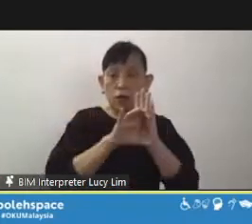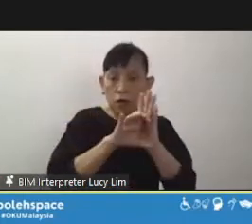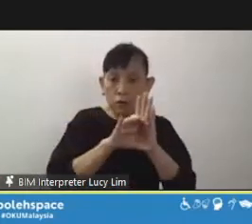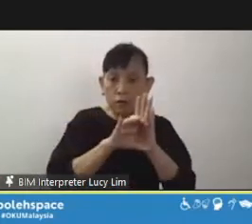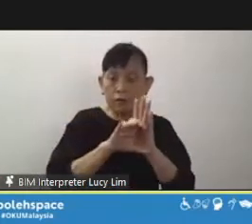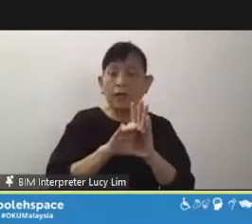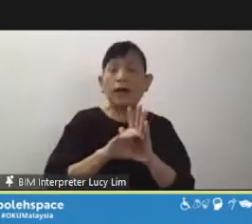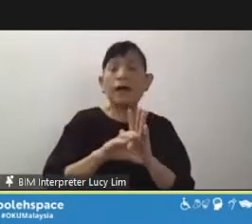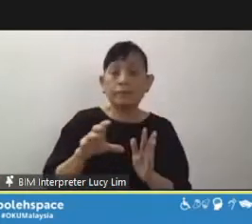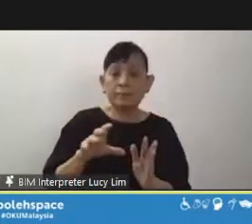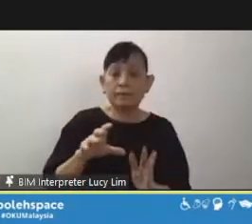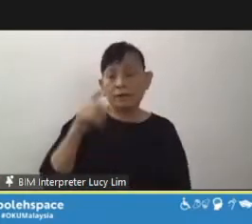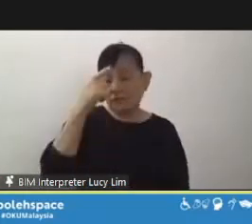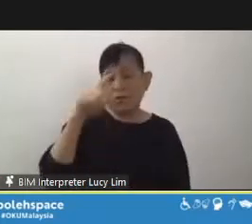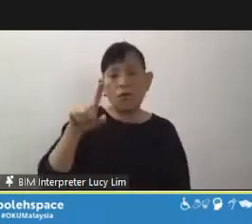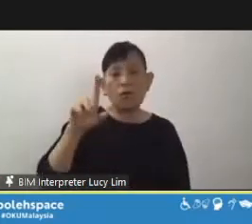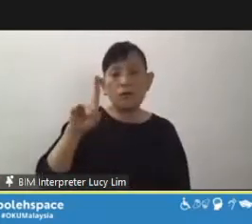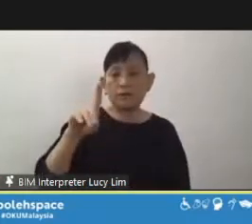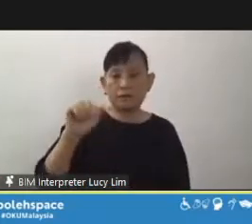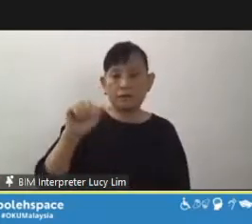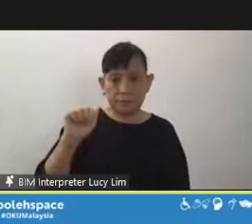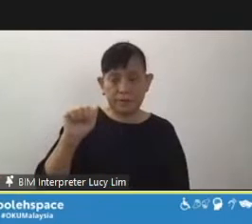disability. So basically, based on the